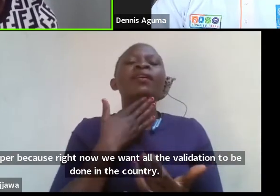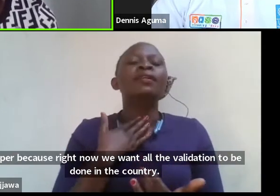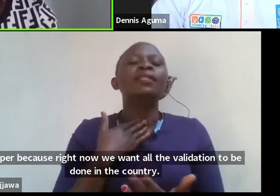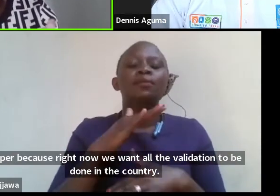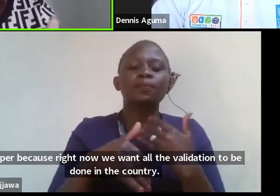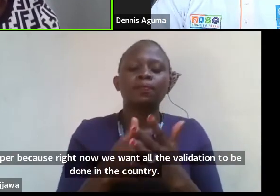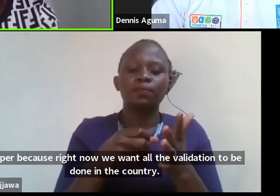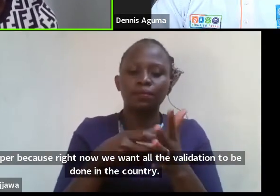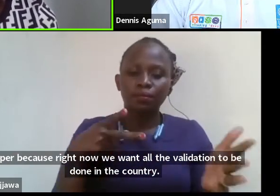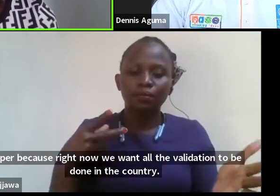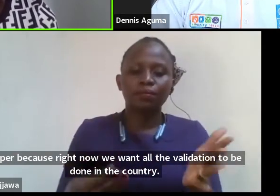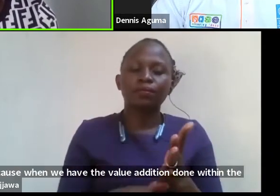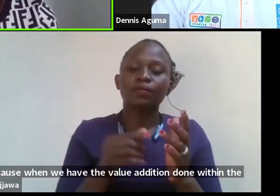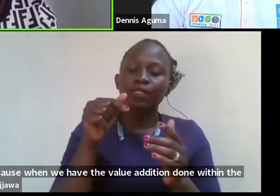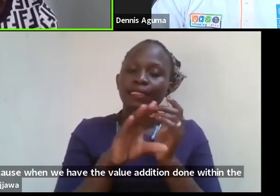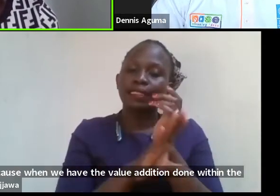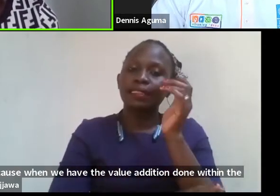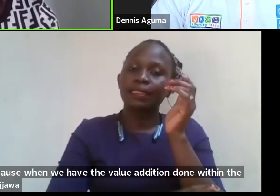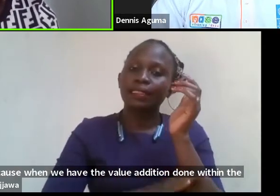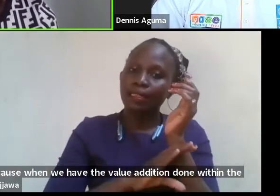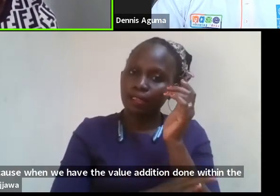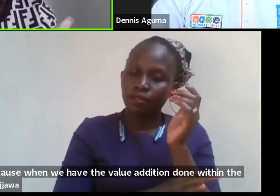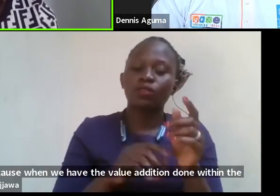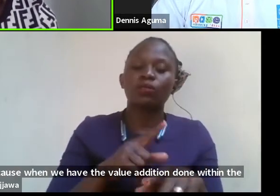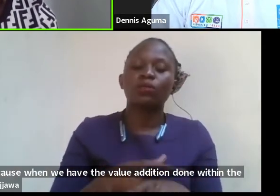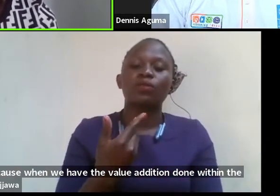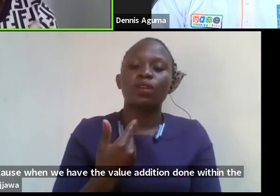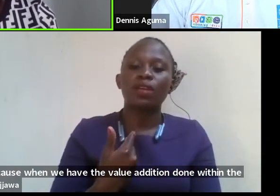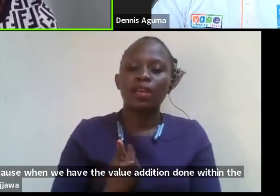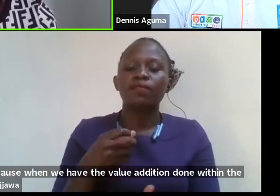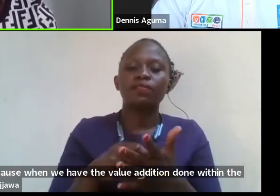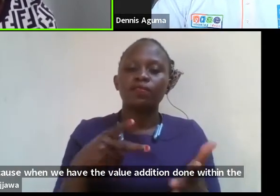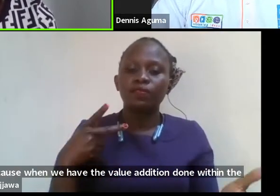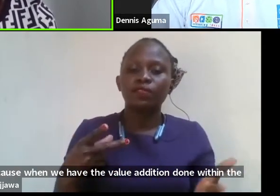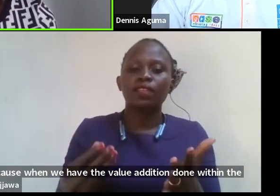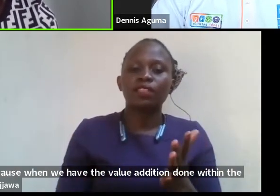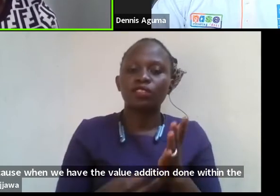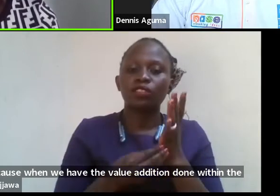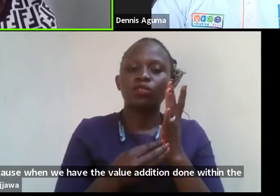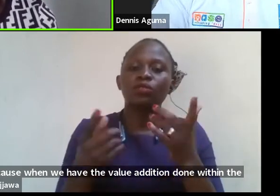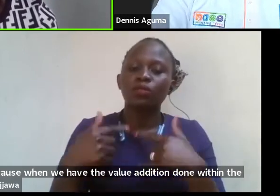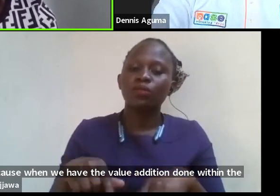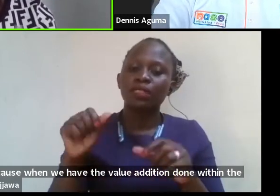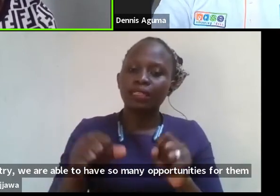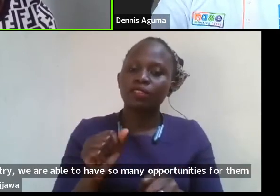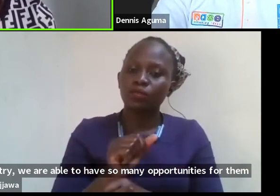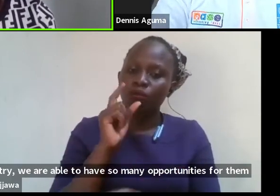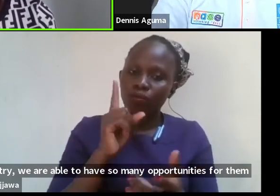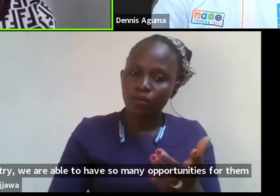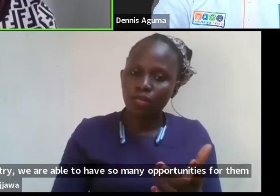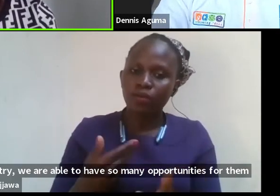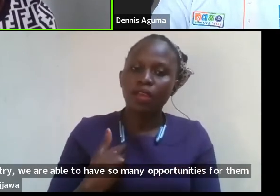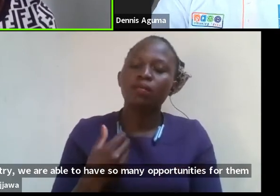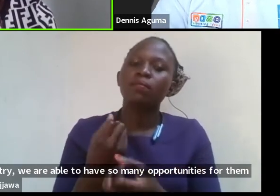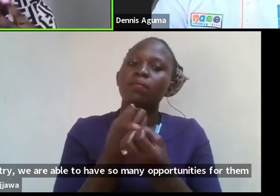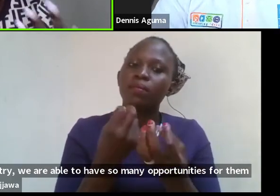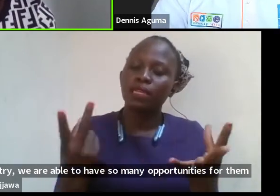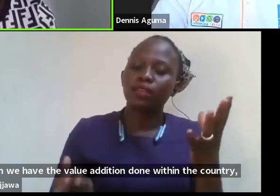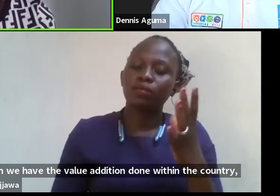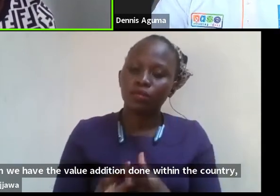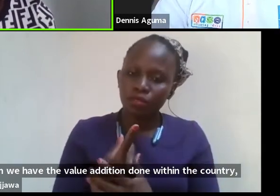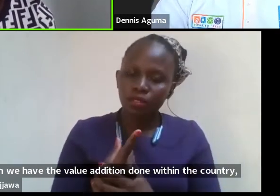value addition done within the country, we are able to have so many opportunities for the locals. We are able to have